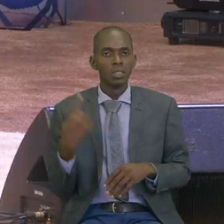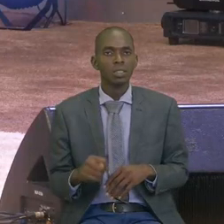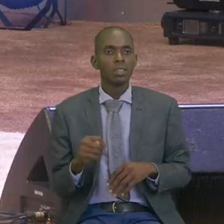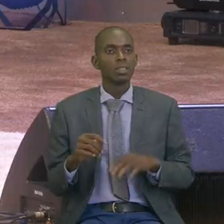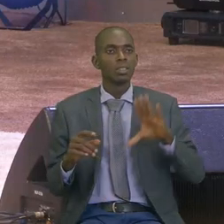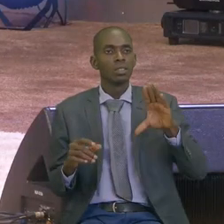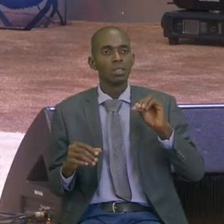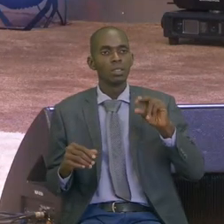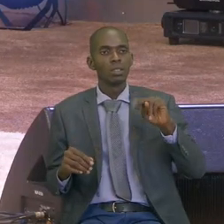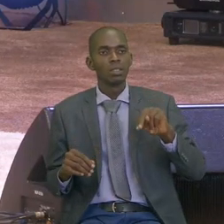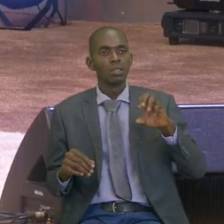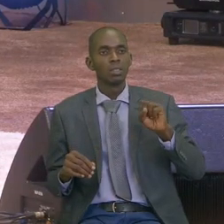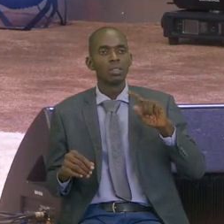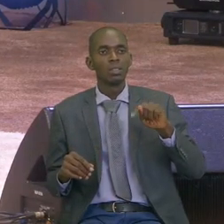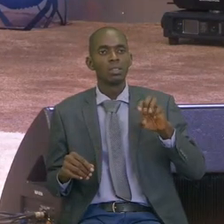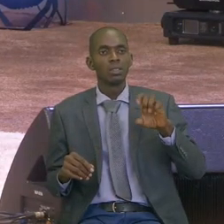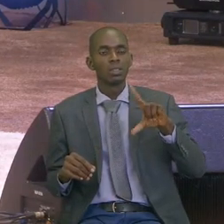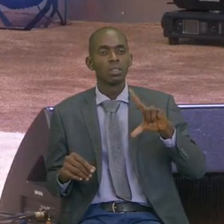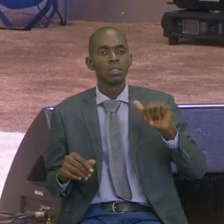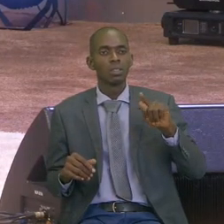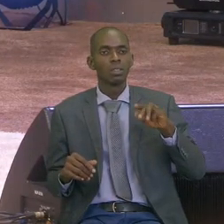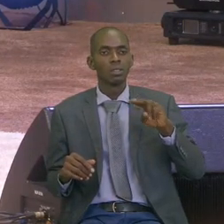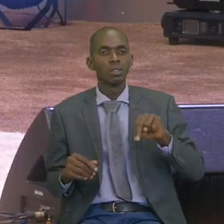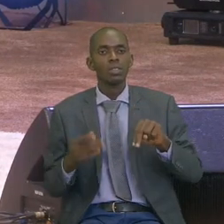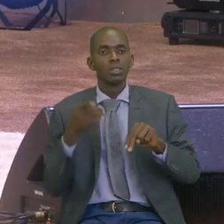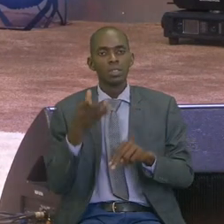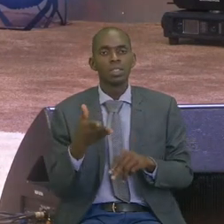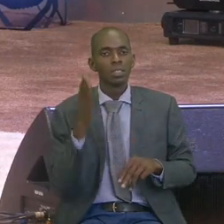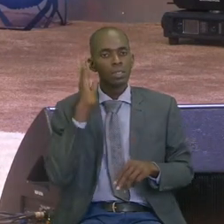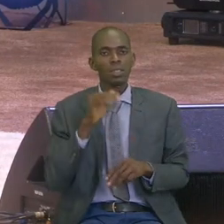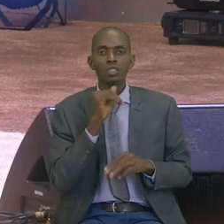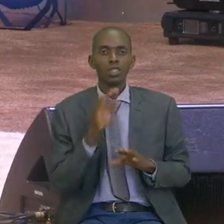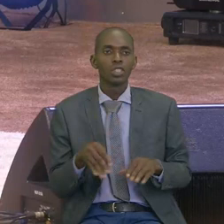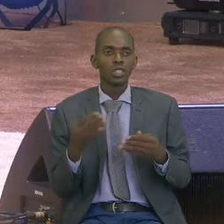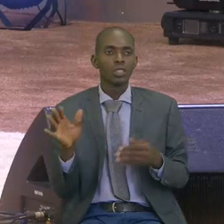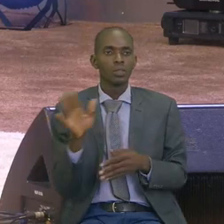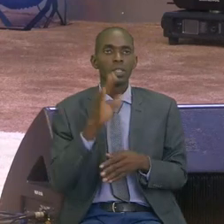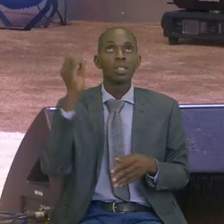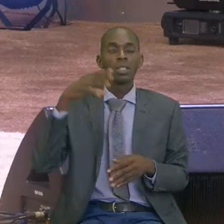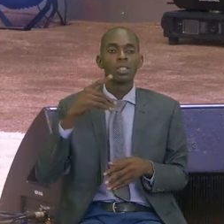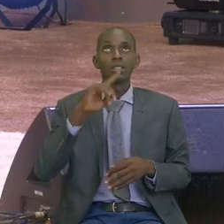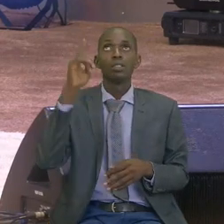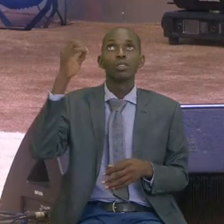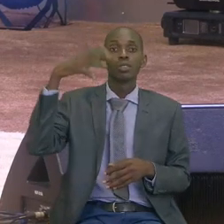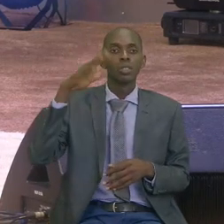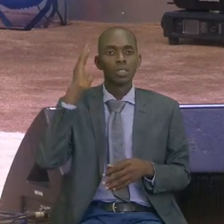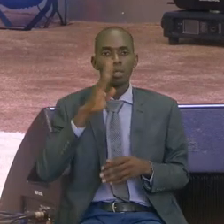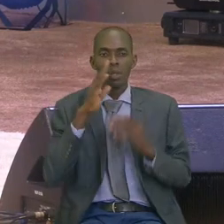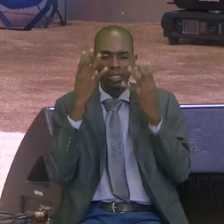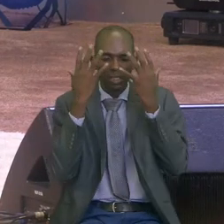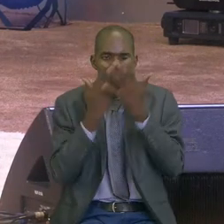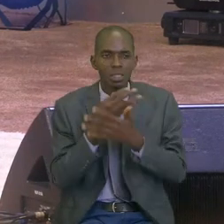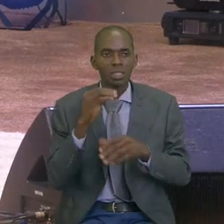of thereof shall not give their light. The sun shall be darkened in its